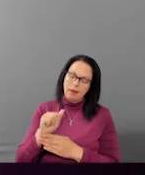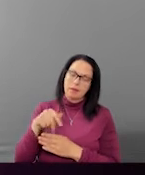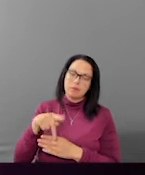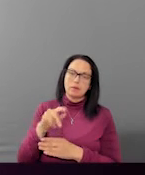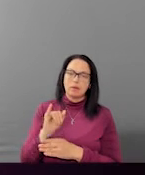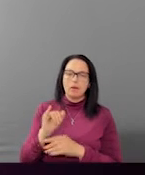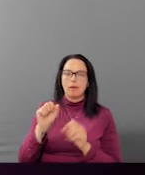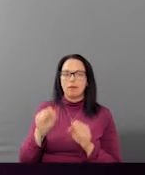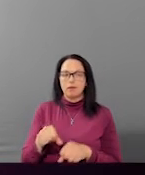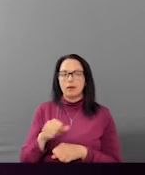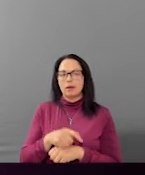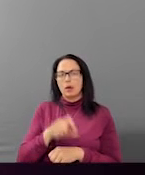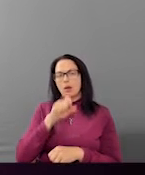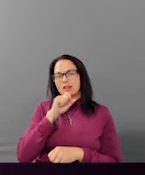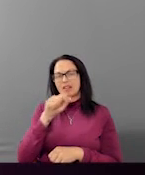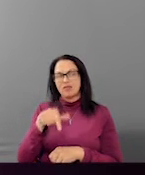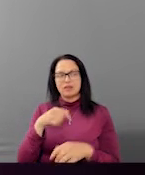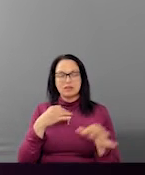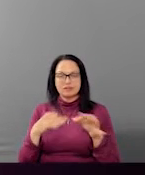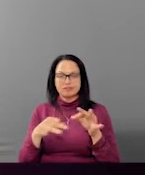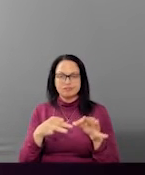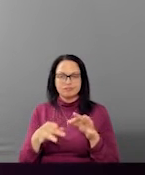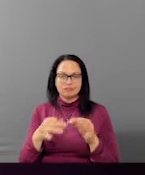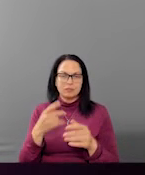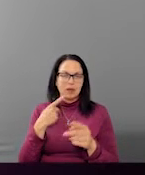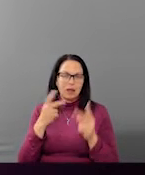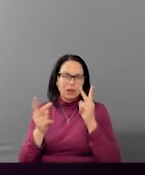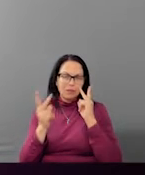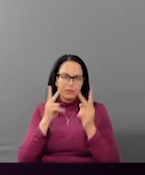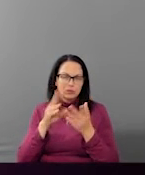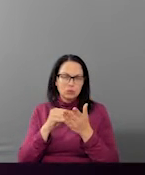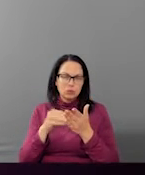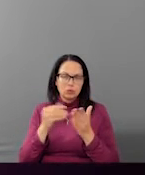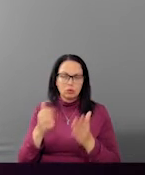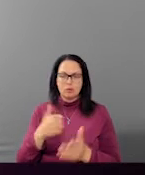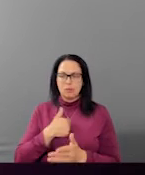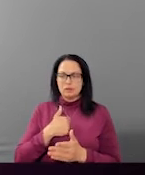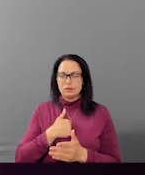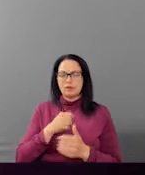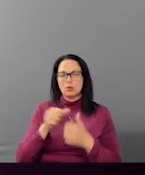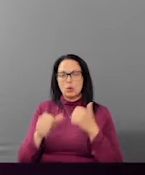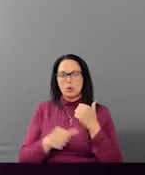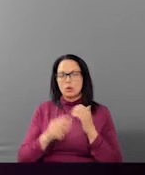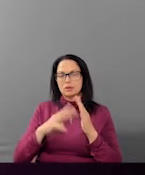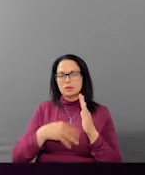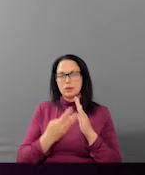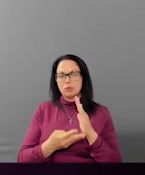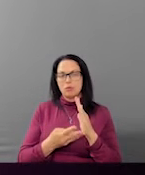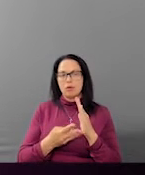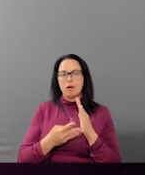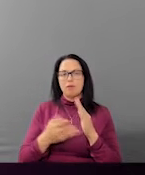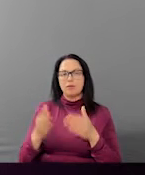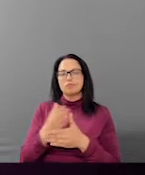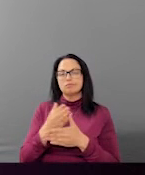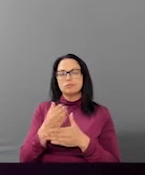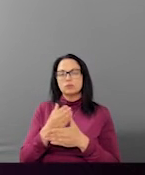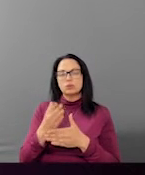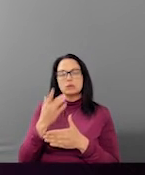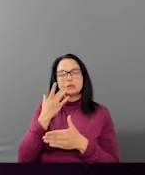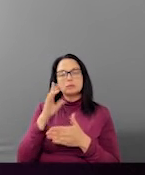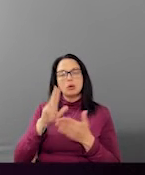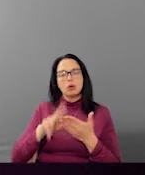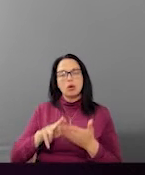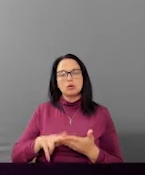Now, I love this illustration because I'm a visual learner. So the subgraph is kind of the layer that sits between your smart contract